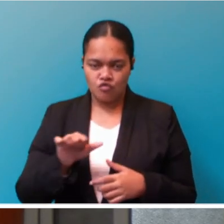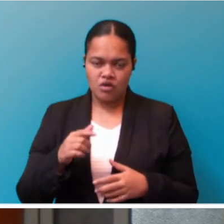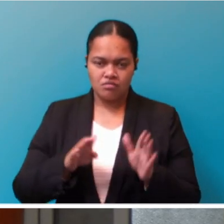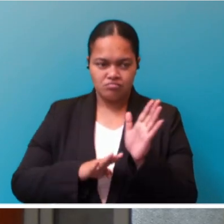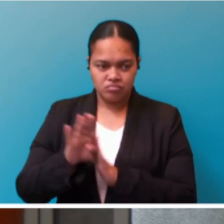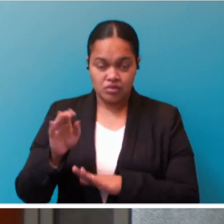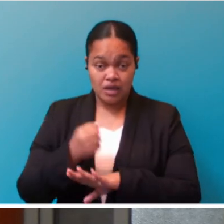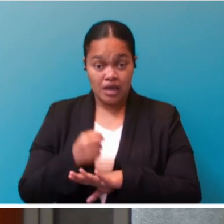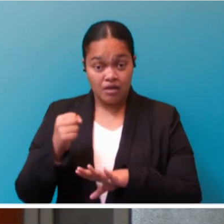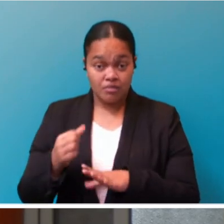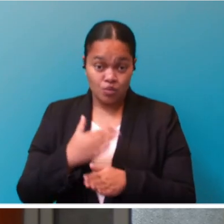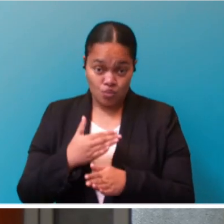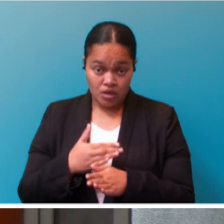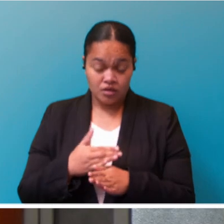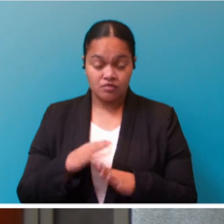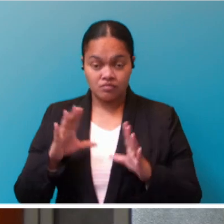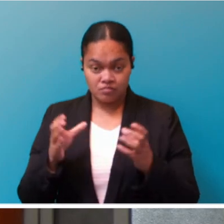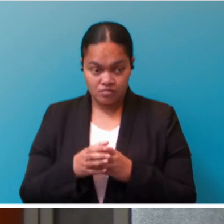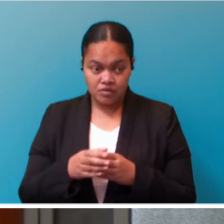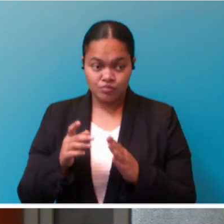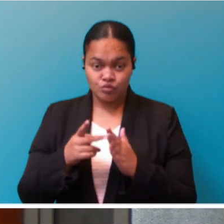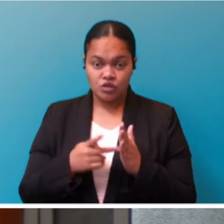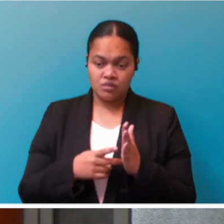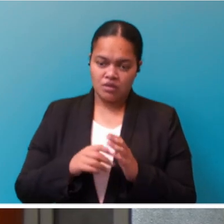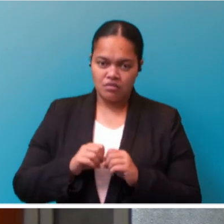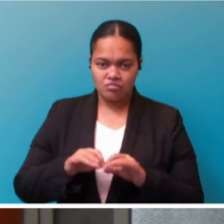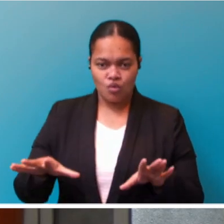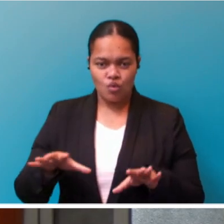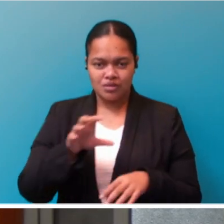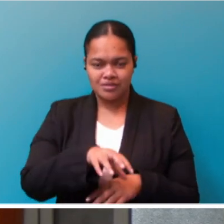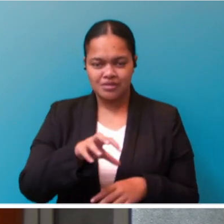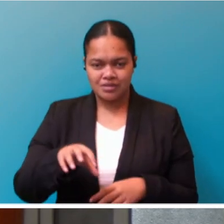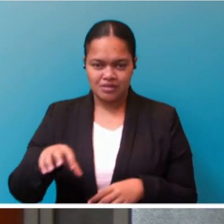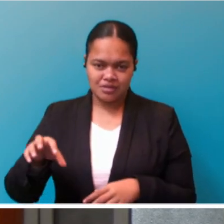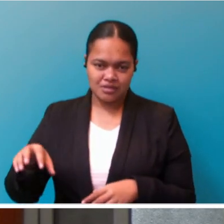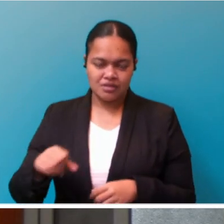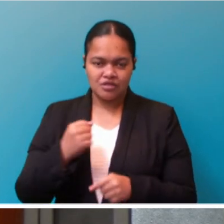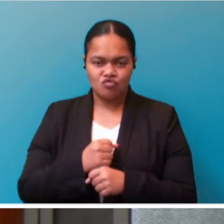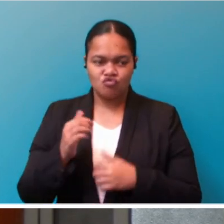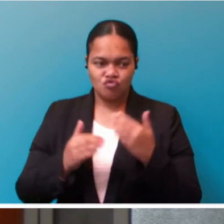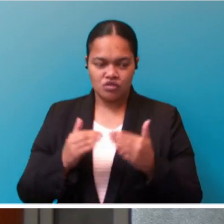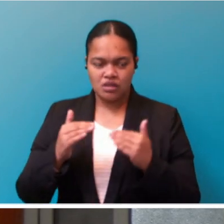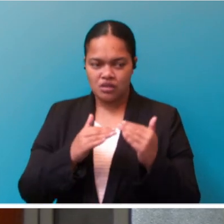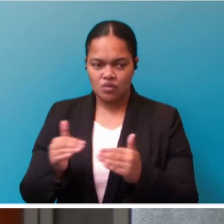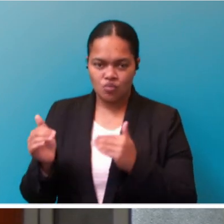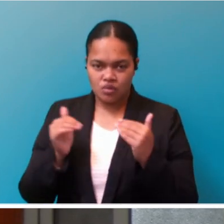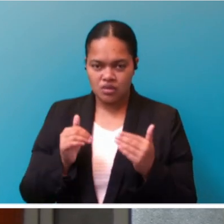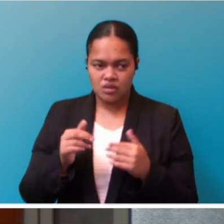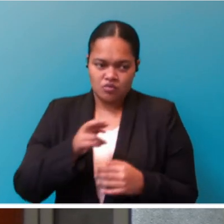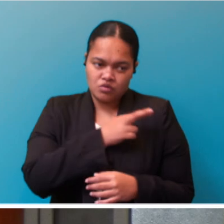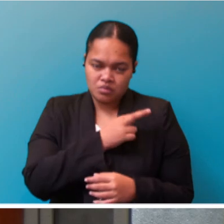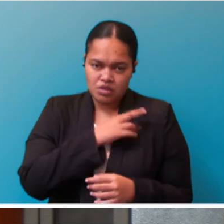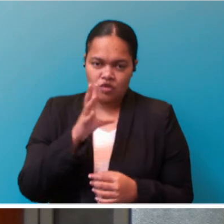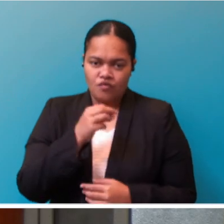Our government has worked to integrate CEDAW's principle across all sectors, reinforcing that gender equality is not the sole responsibility of